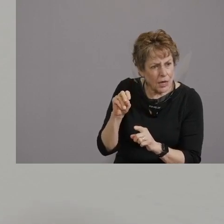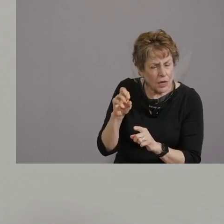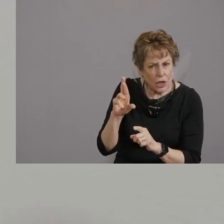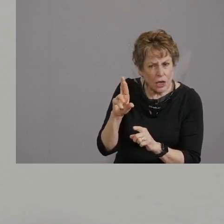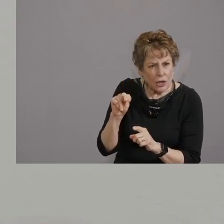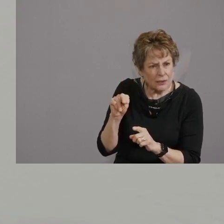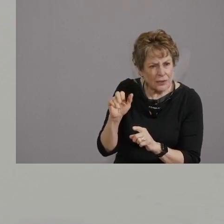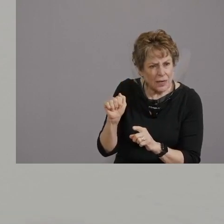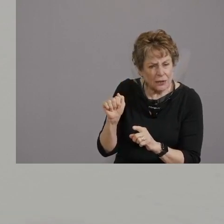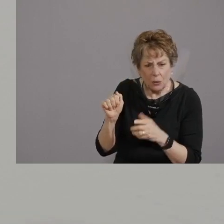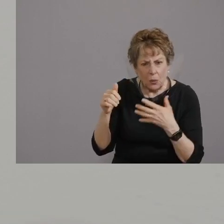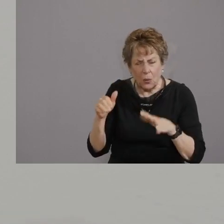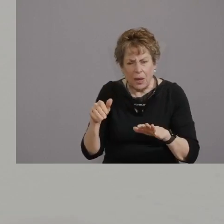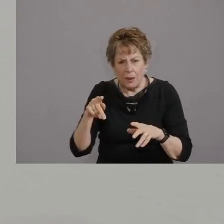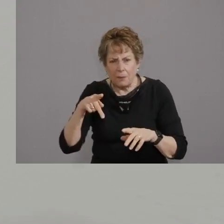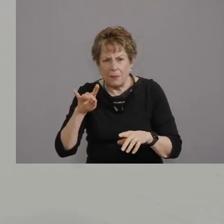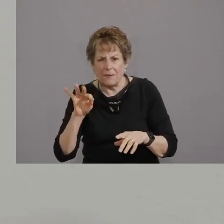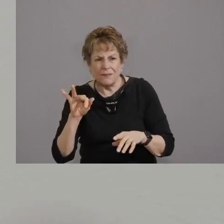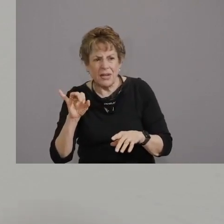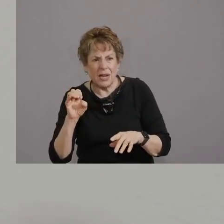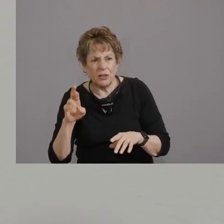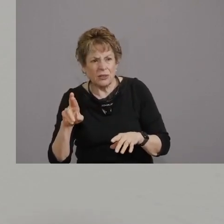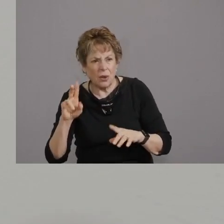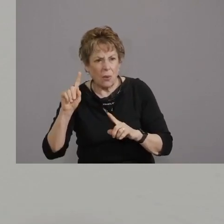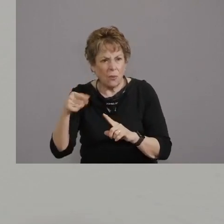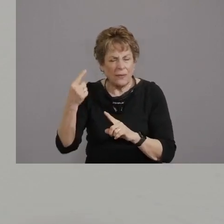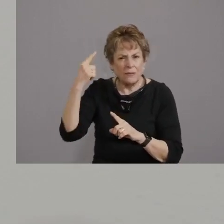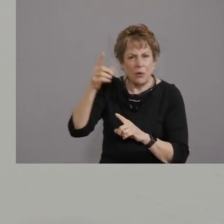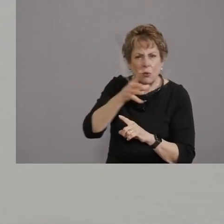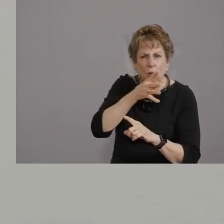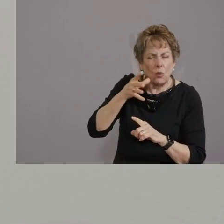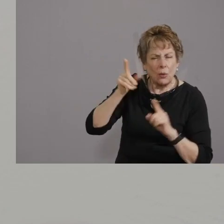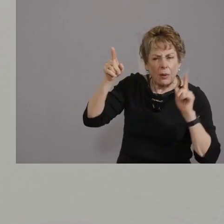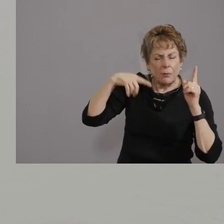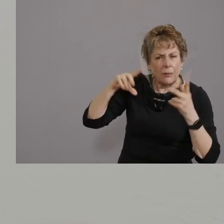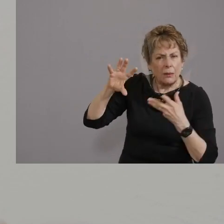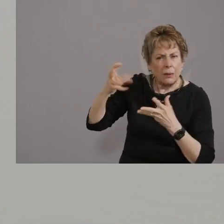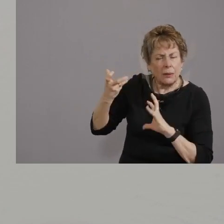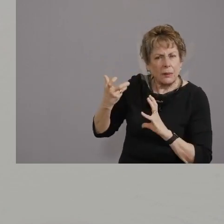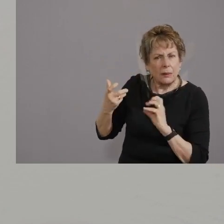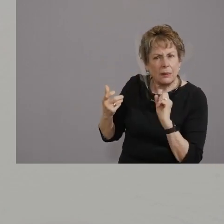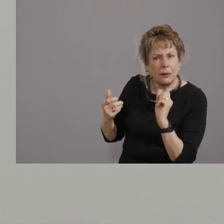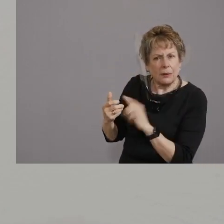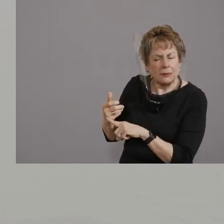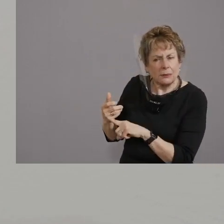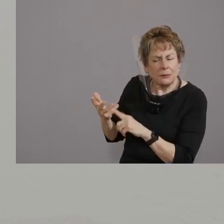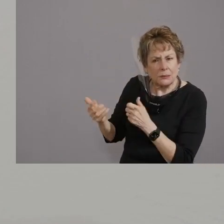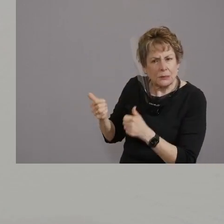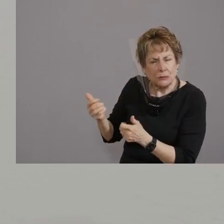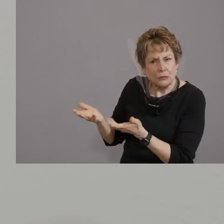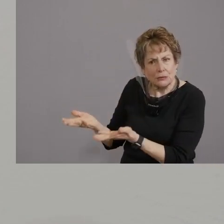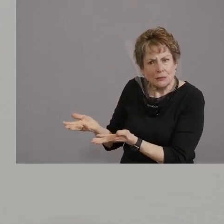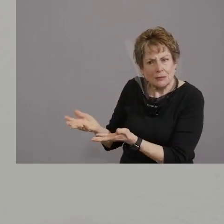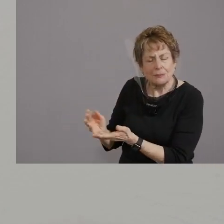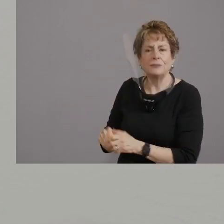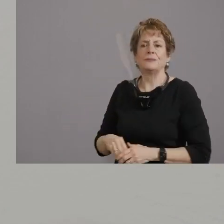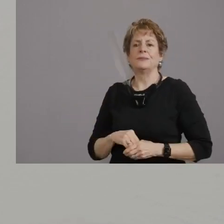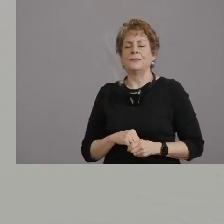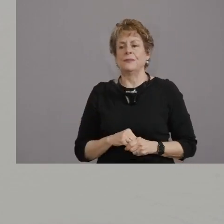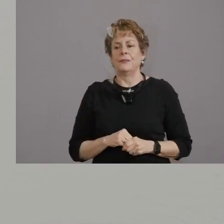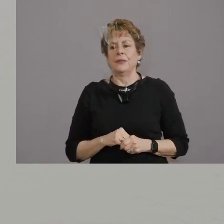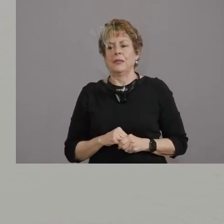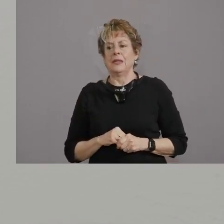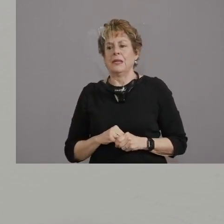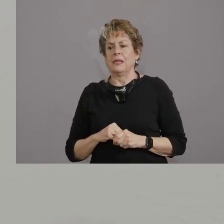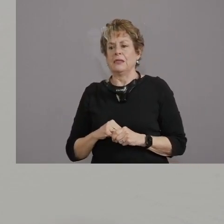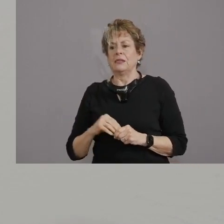Yeah, so the rural counties were no, that's okay. So the rural counties, the 13 rural counties, not including Maricopa and Pima, asked